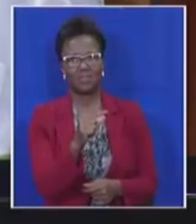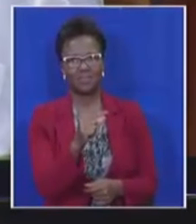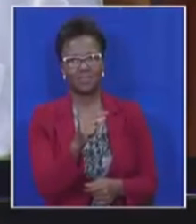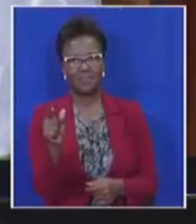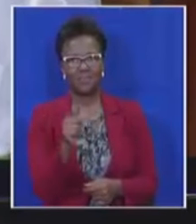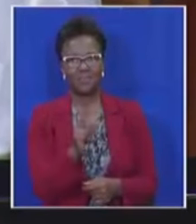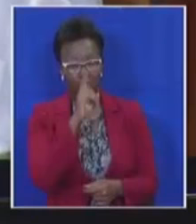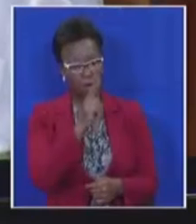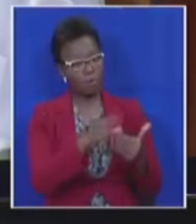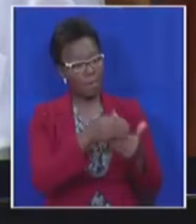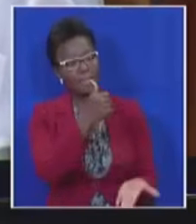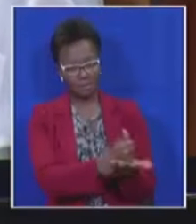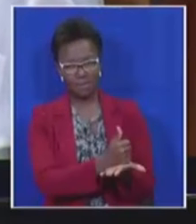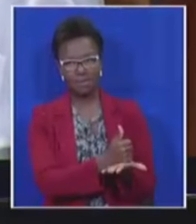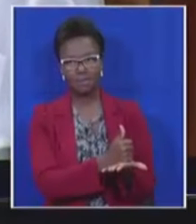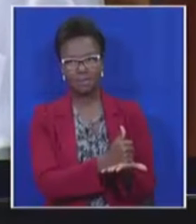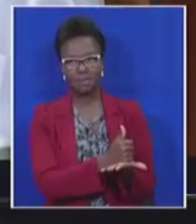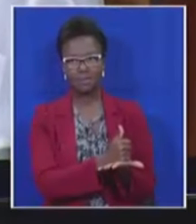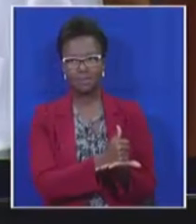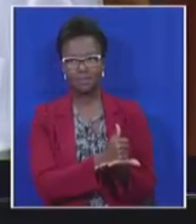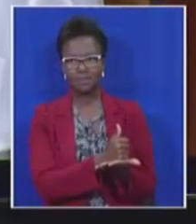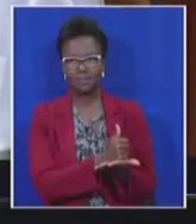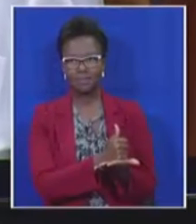Honourable Member, take 1G. Your seat.